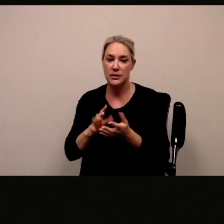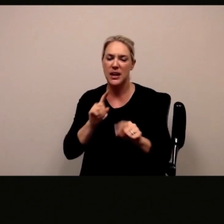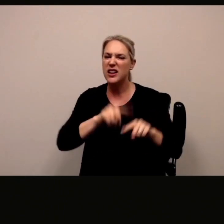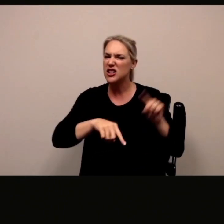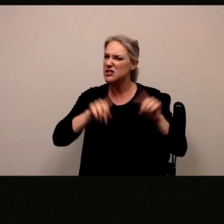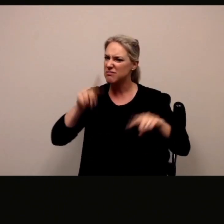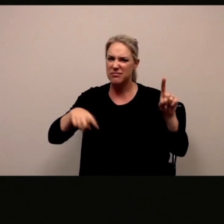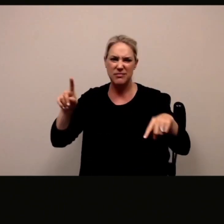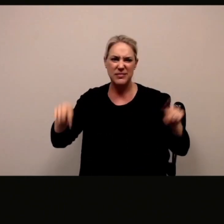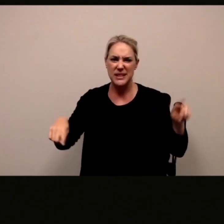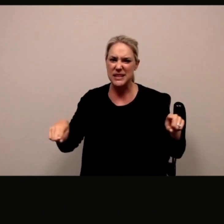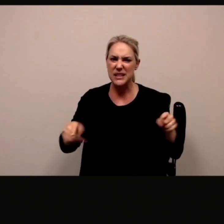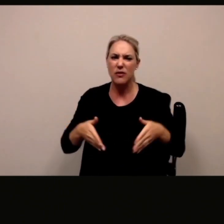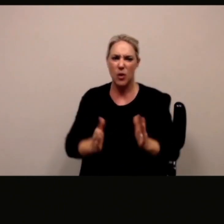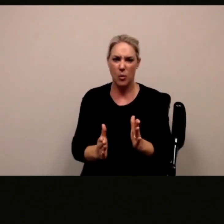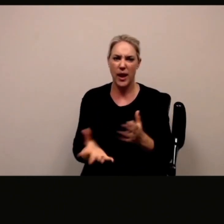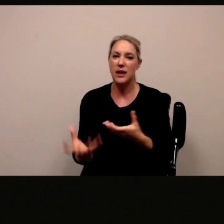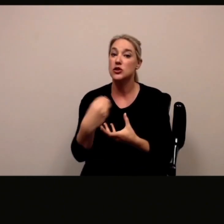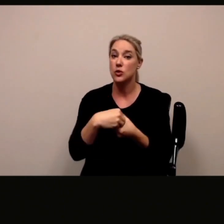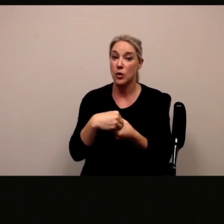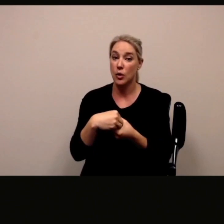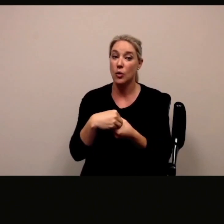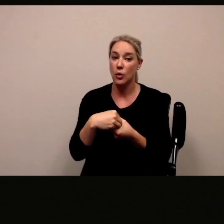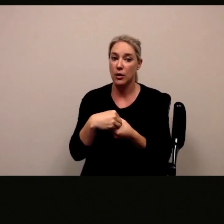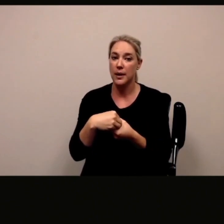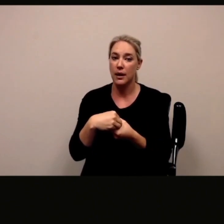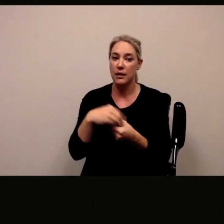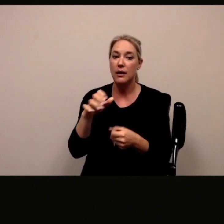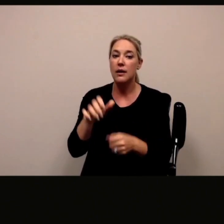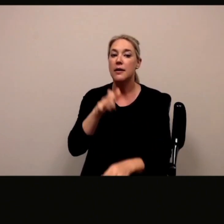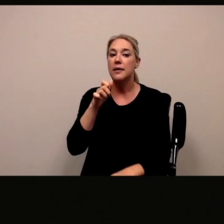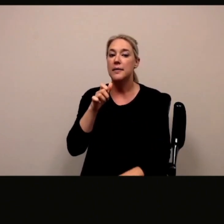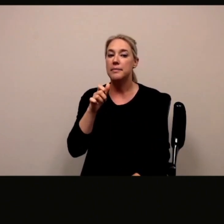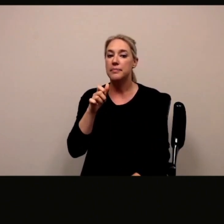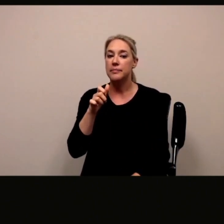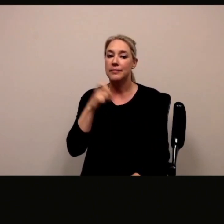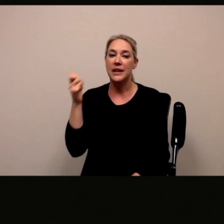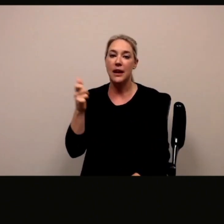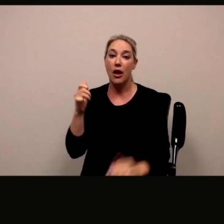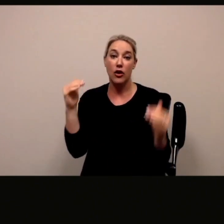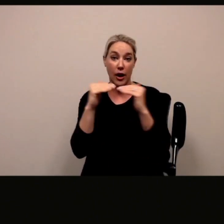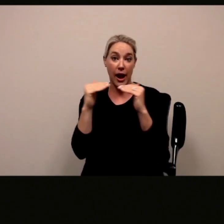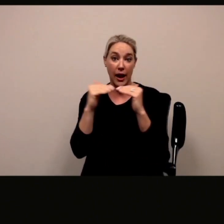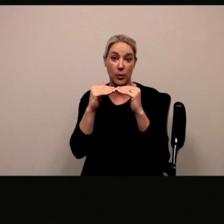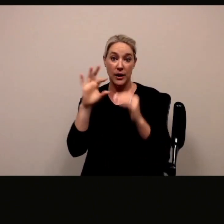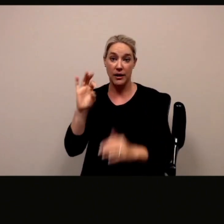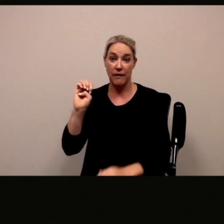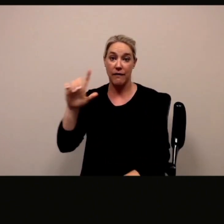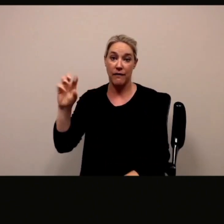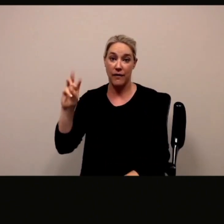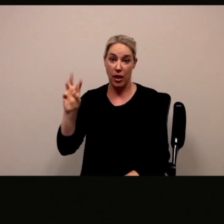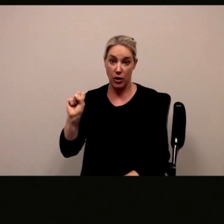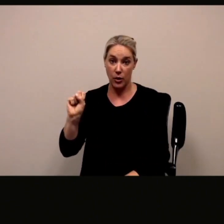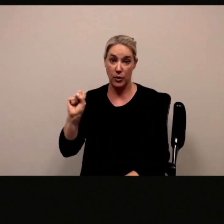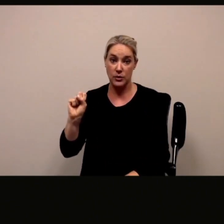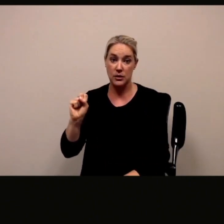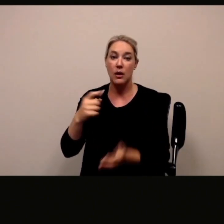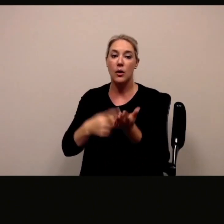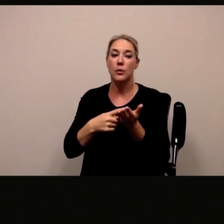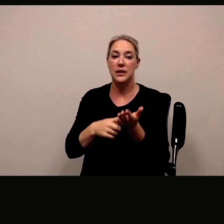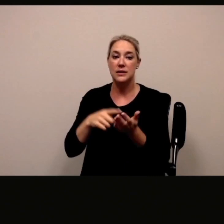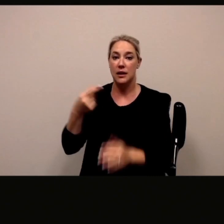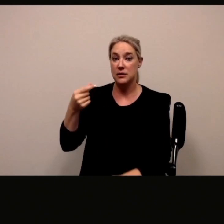incorporate different aspects. Shout out for the other equity fellows. My group we went over the book by Goldie Mohammed,